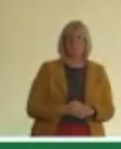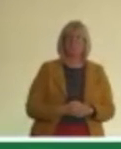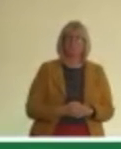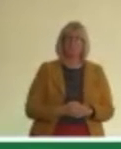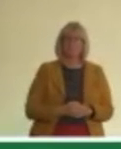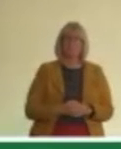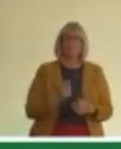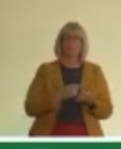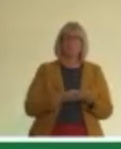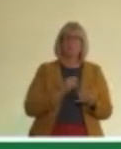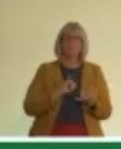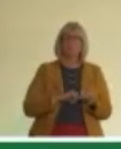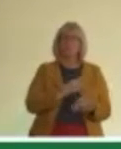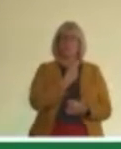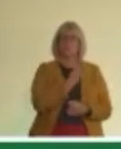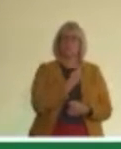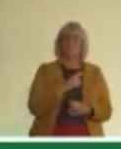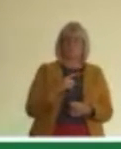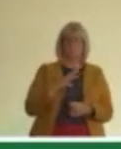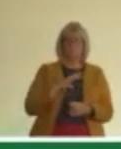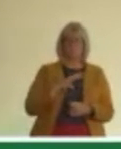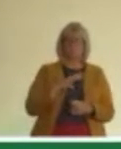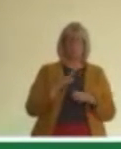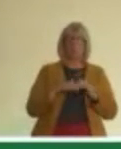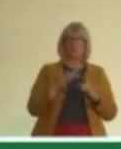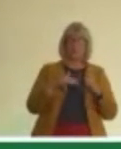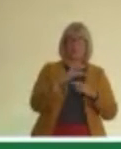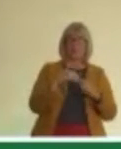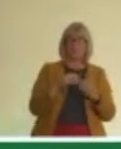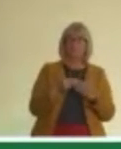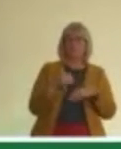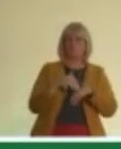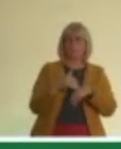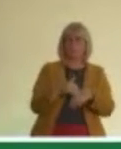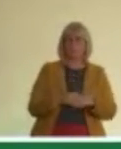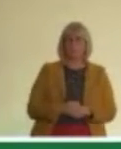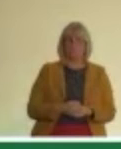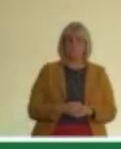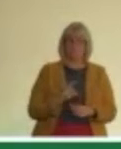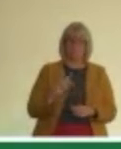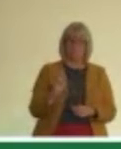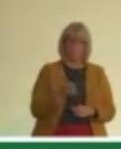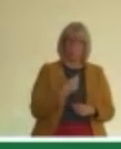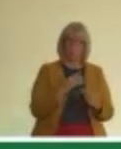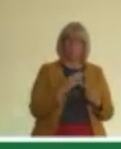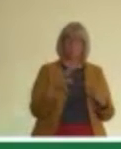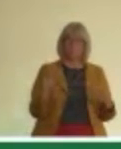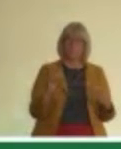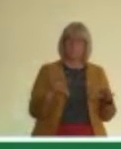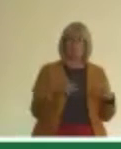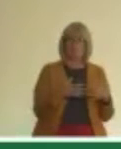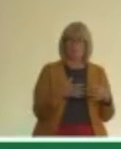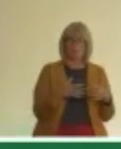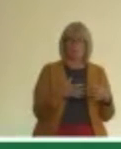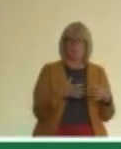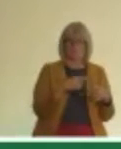complicit in climate crimes. The whole Conservative Party are complicit in making some of the most vulnerable people in this